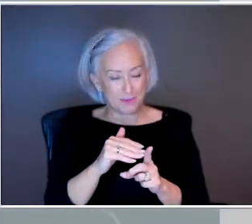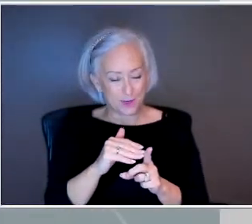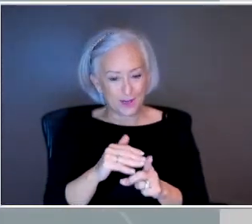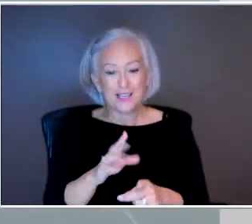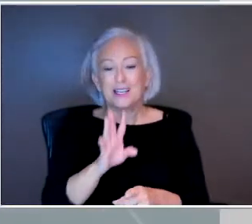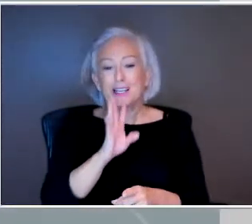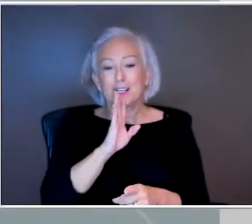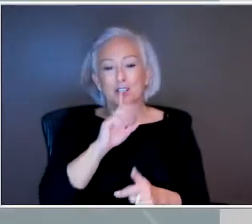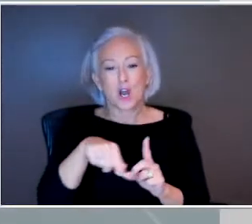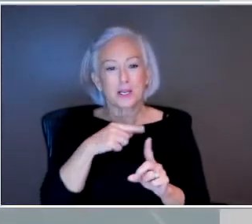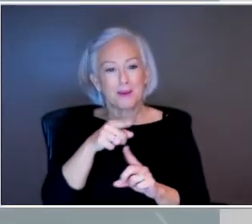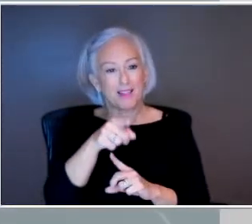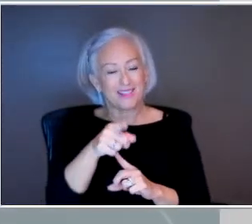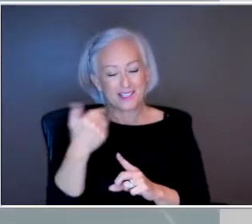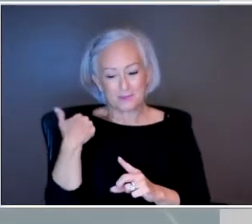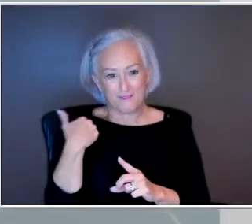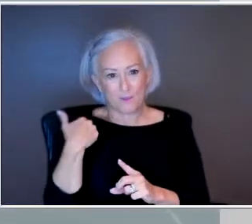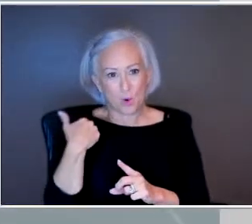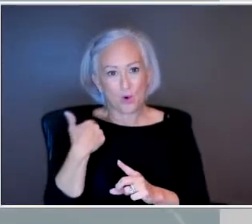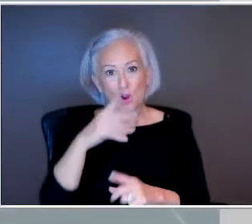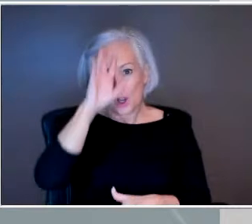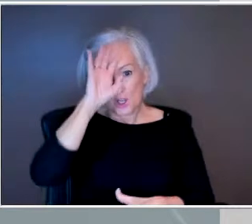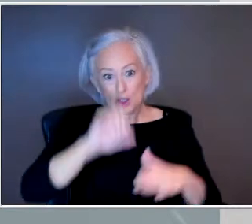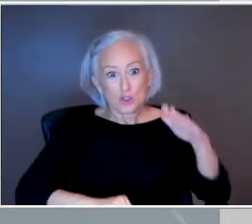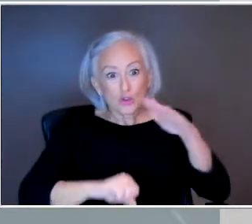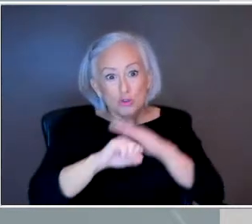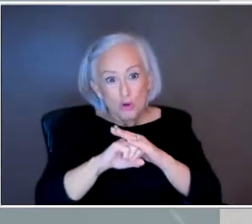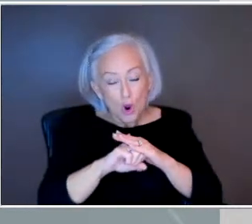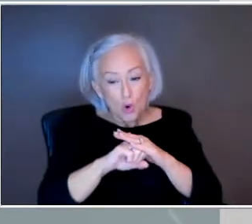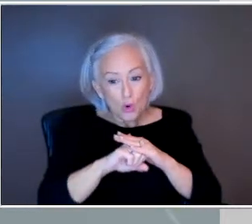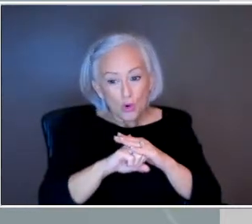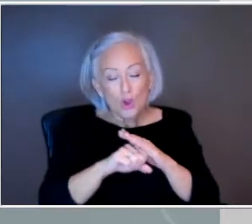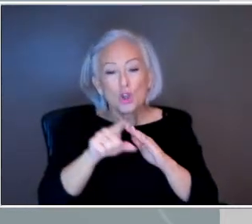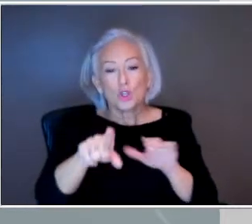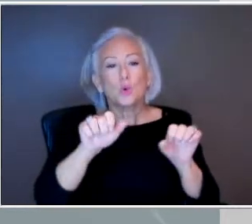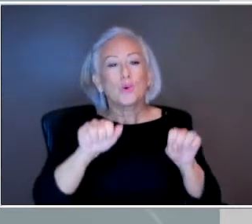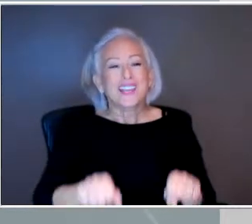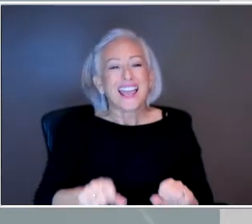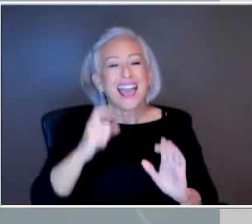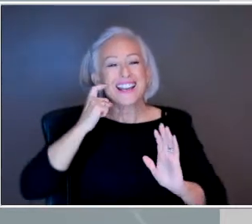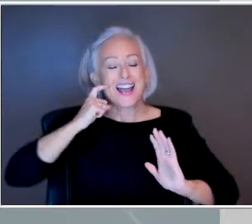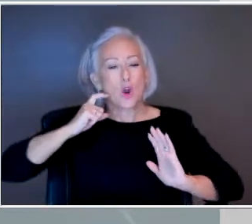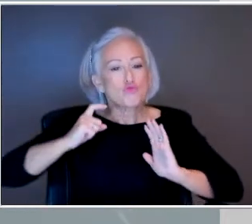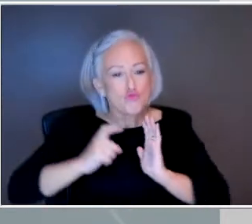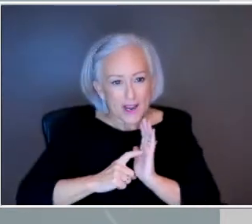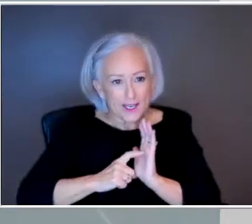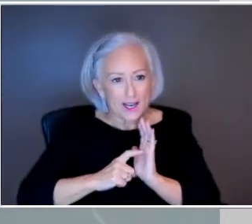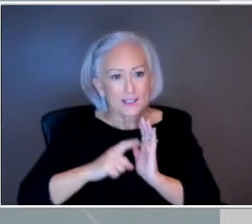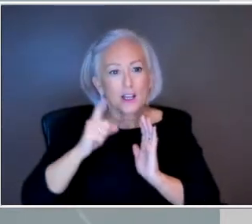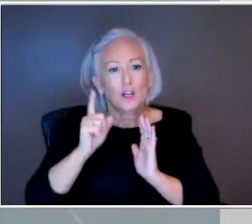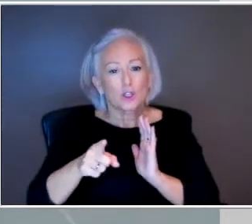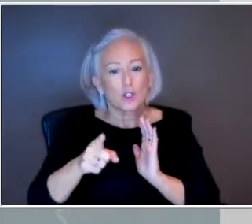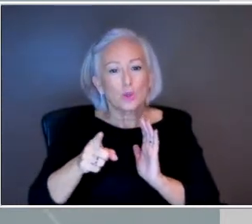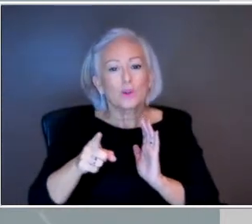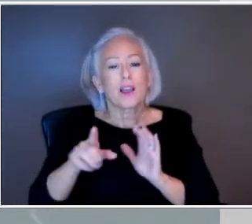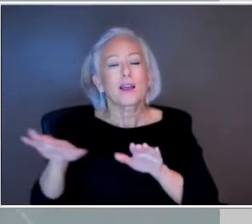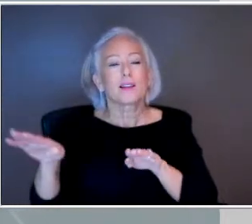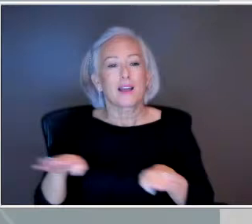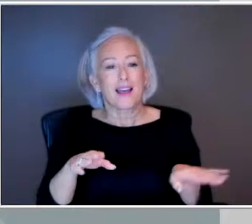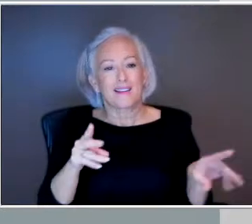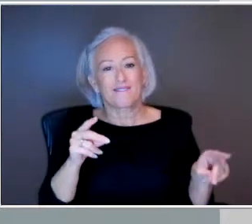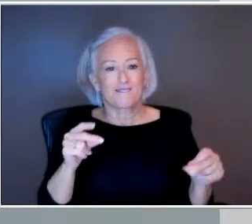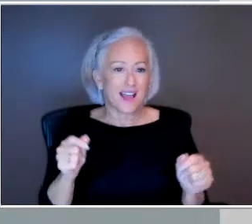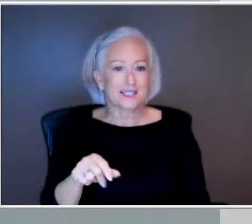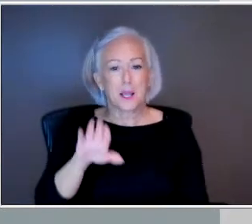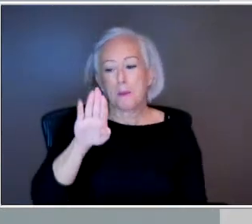drive it home. Stroke is a condition that you can recognize, and if you do it, you can act fast. Remember the acronym BFAST. It stands for